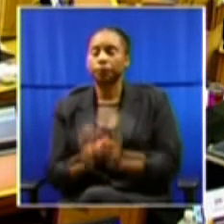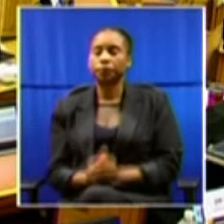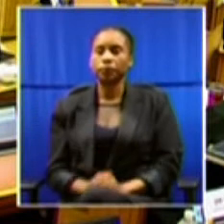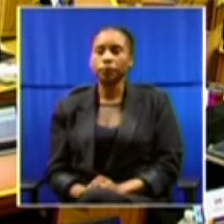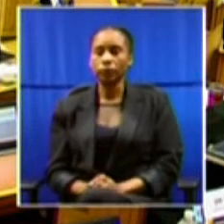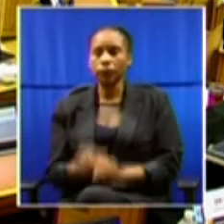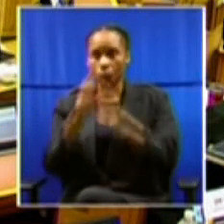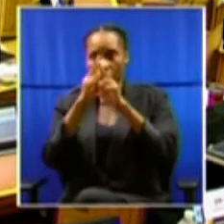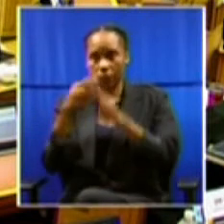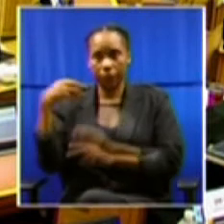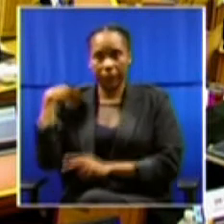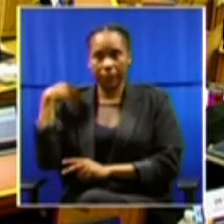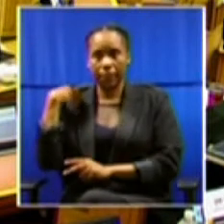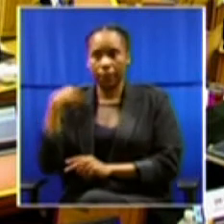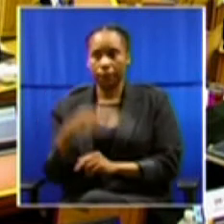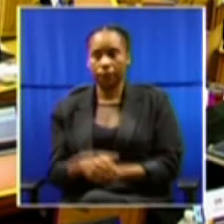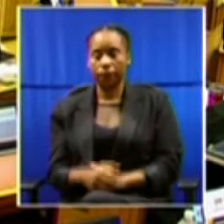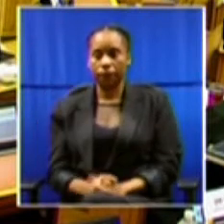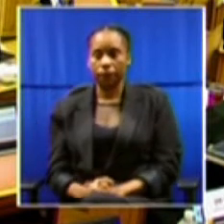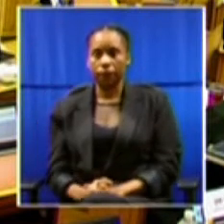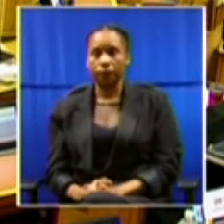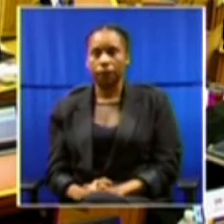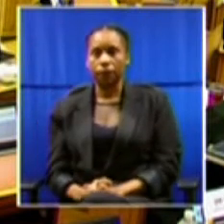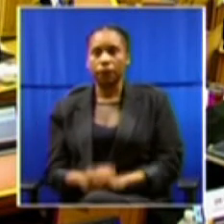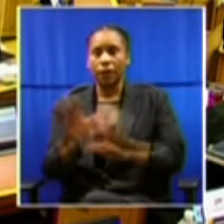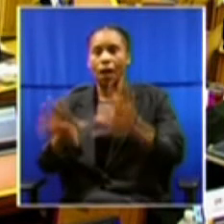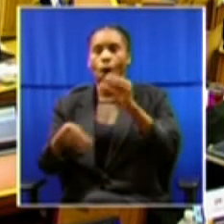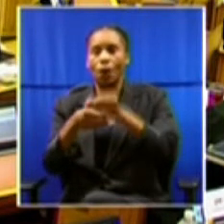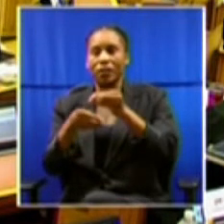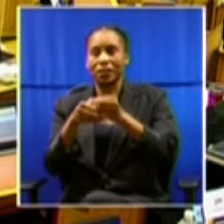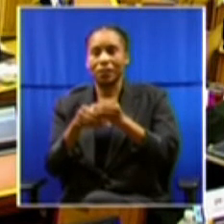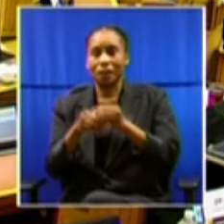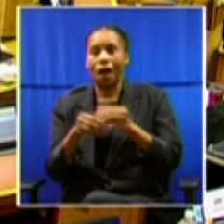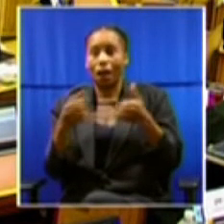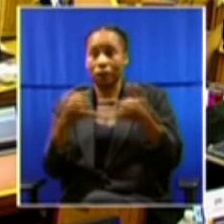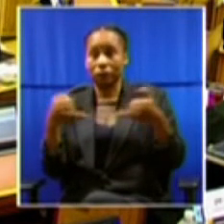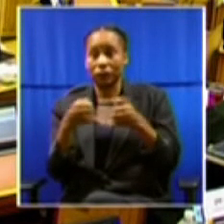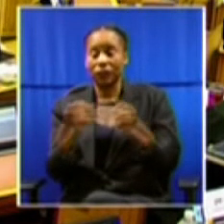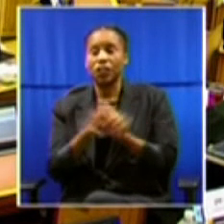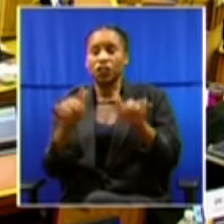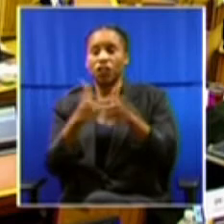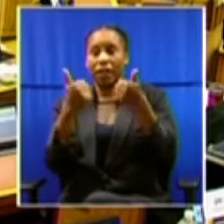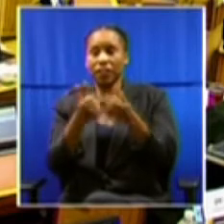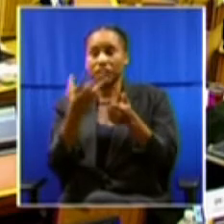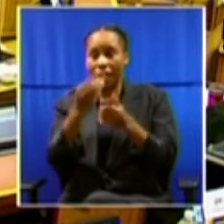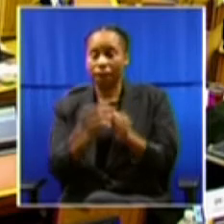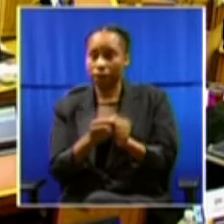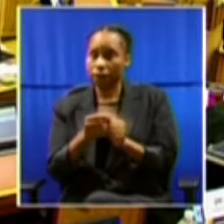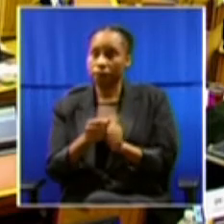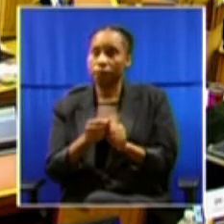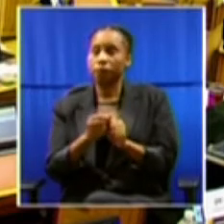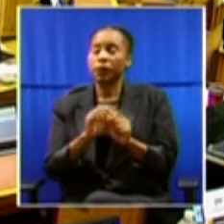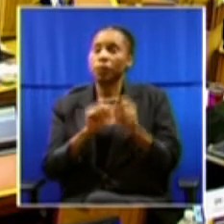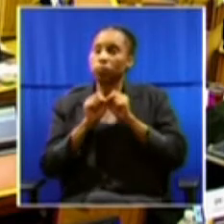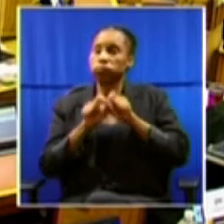Honorable Minister. Our additional measures to address the challenge at hand across all